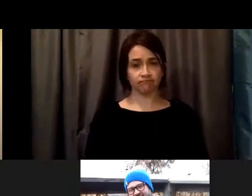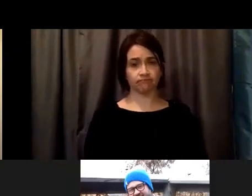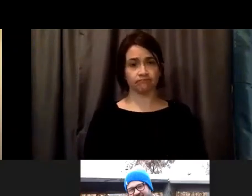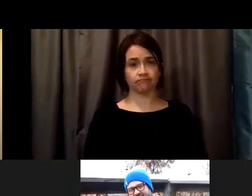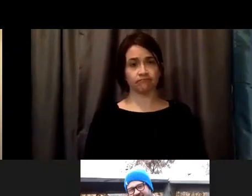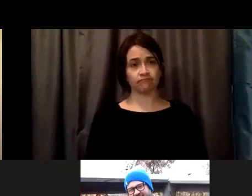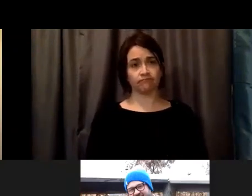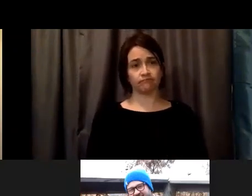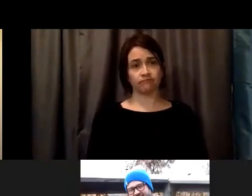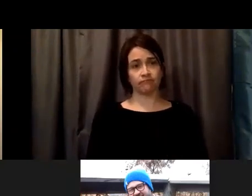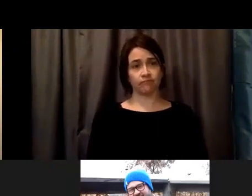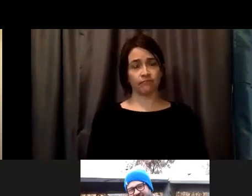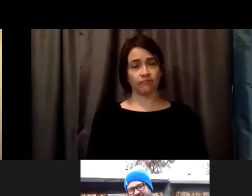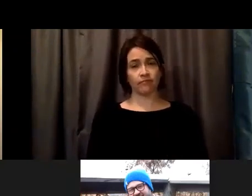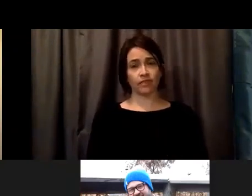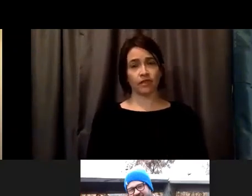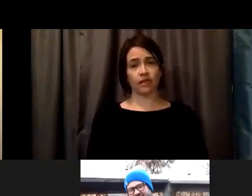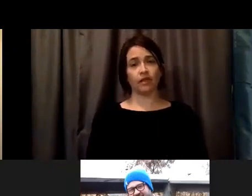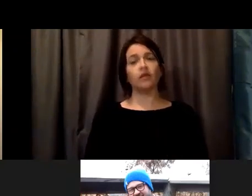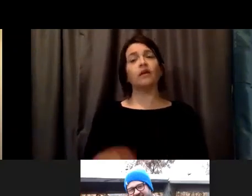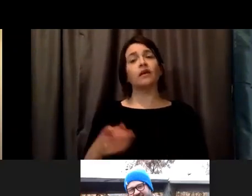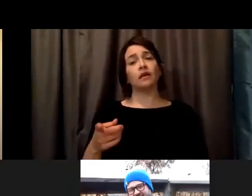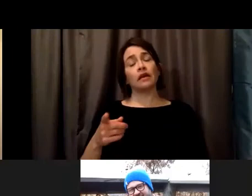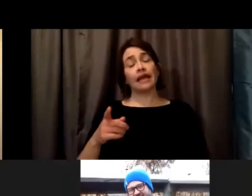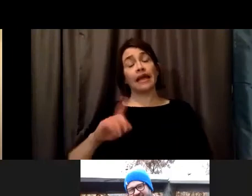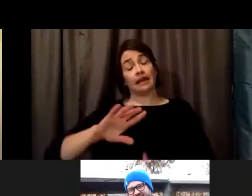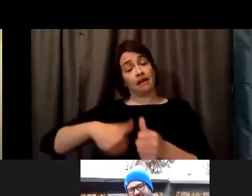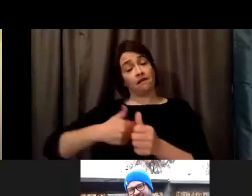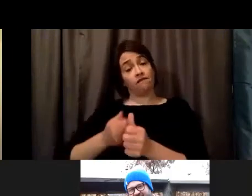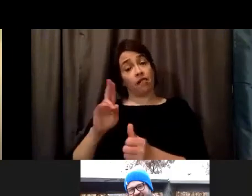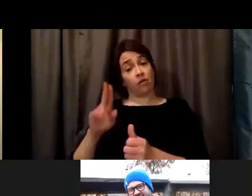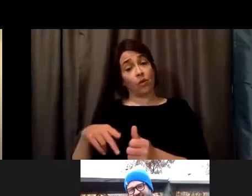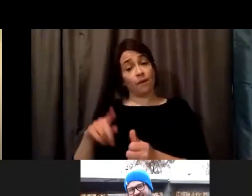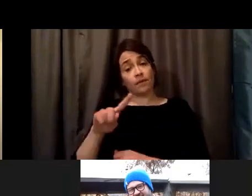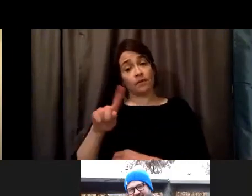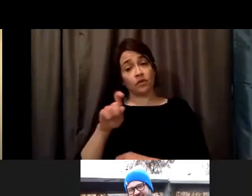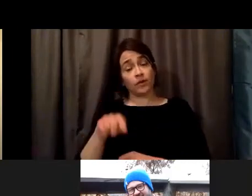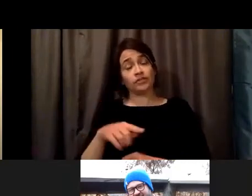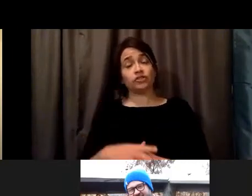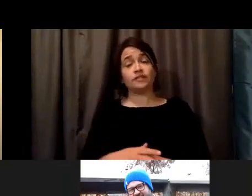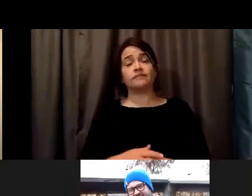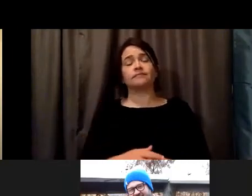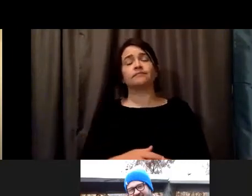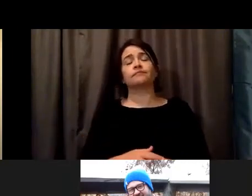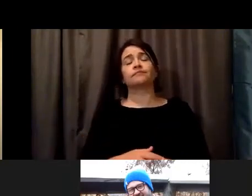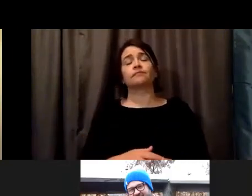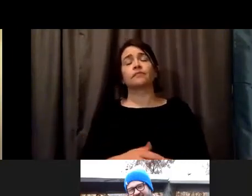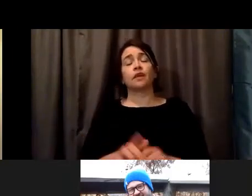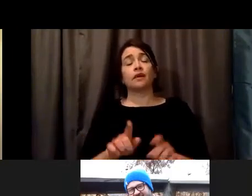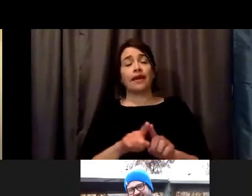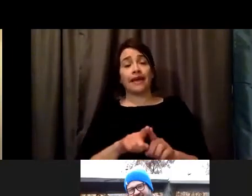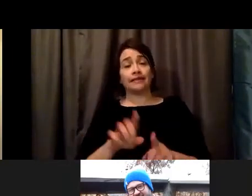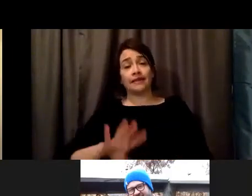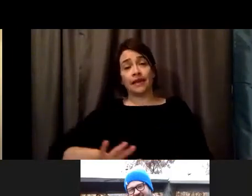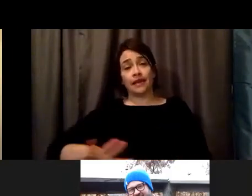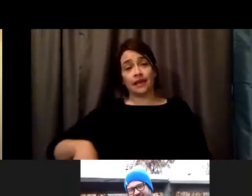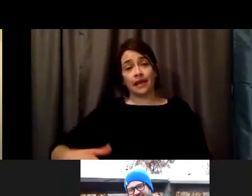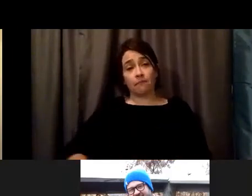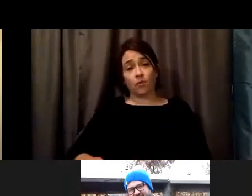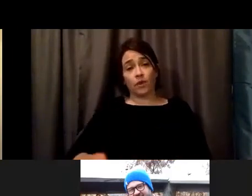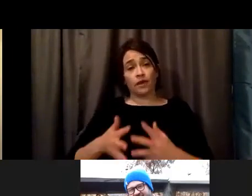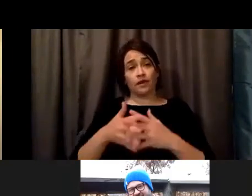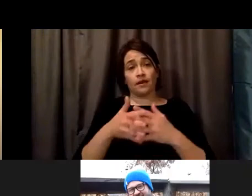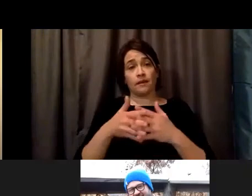And I think a little follow-up to that too then is as a Cambodian American, what was your sense